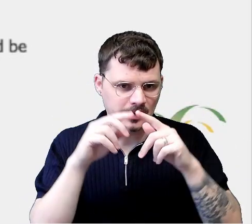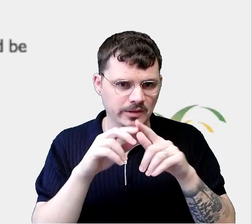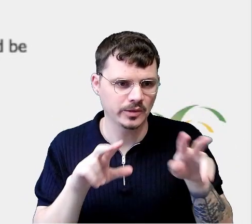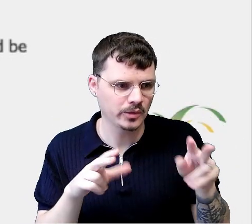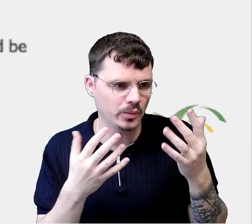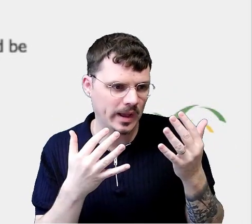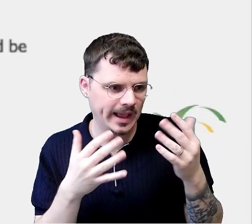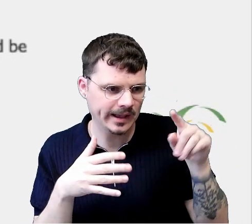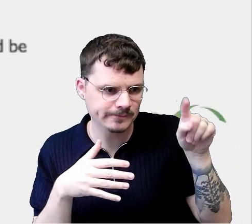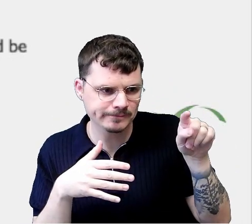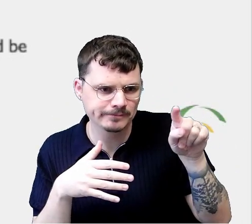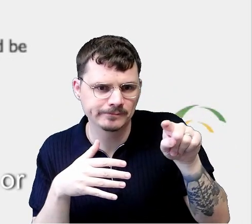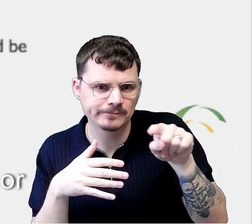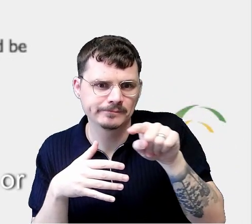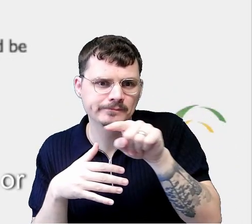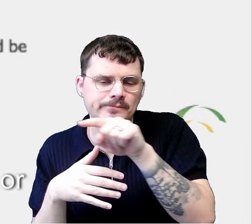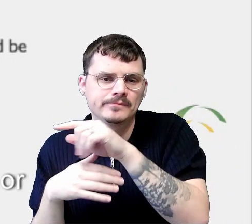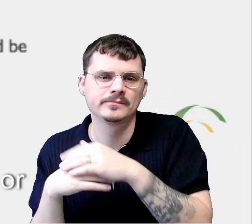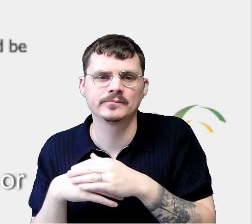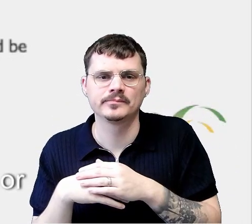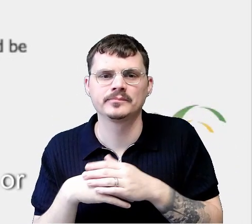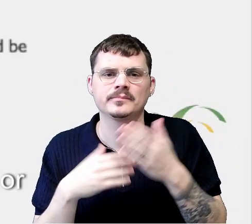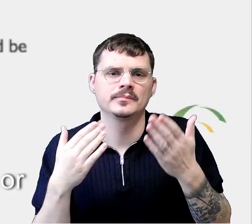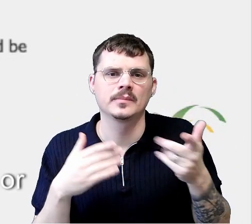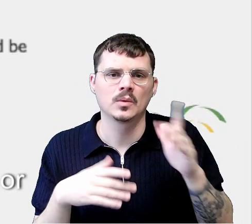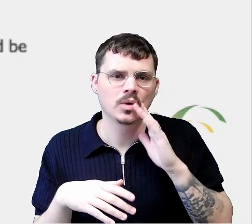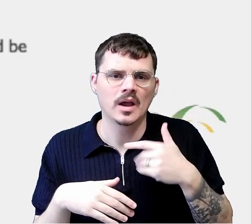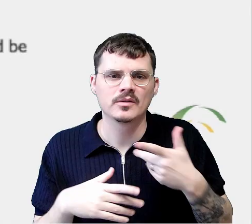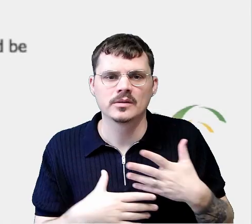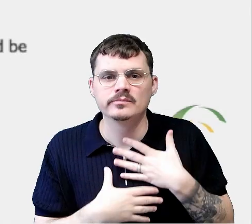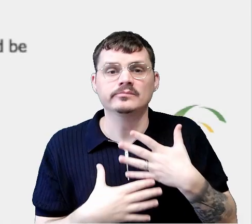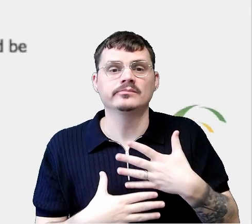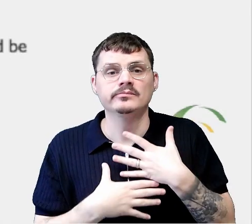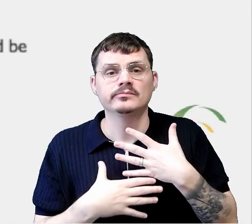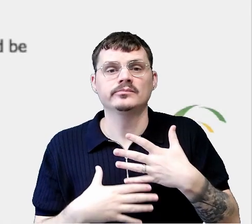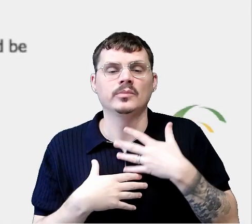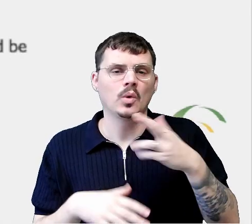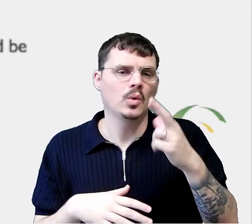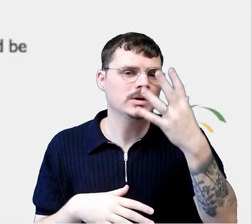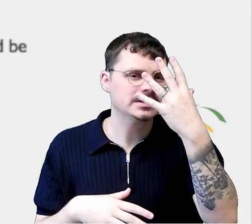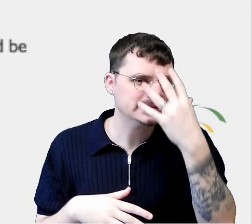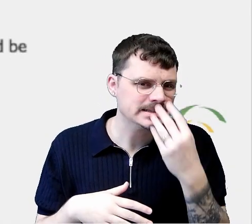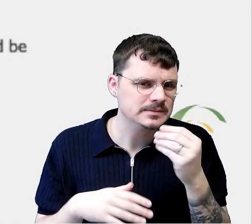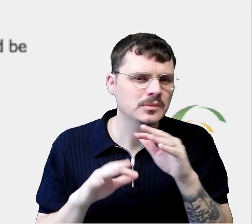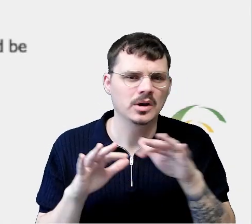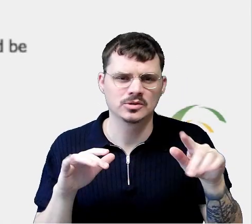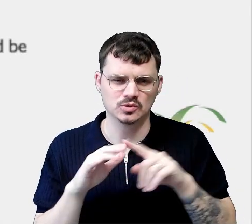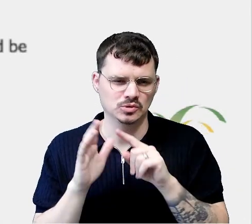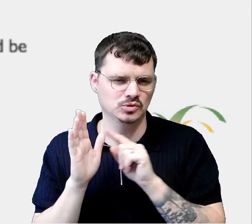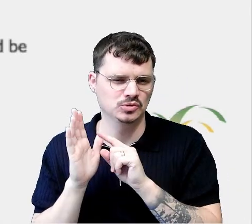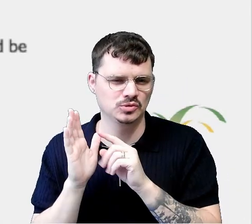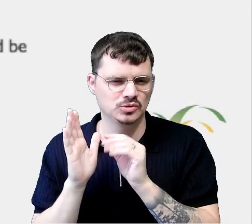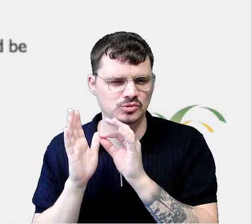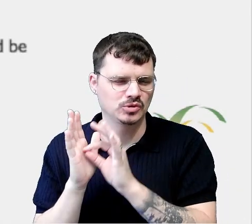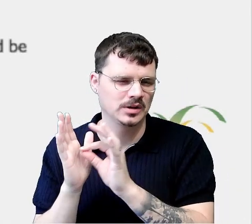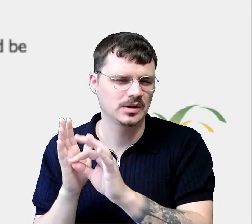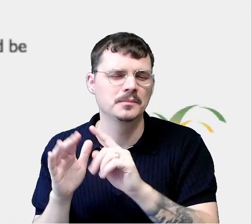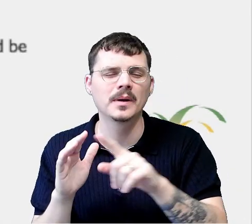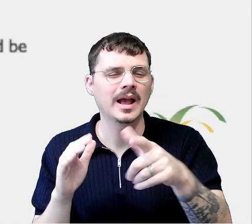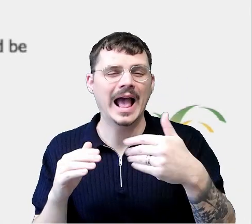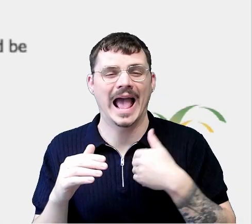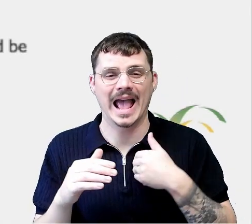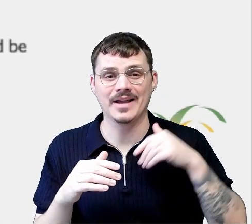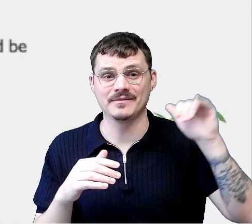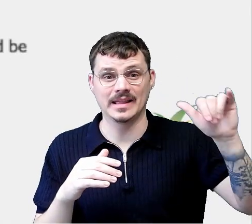and wait a while, and maybe they have them hyperventilate or fall asleep or any of the above. There's this idea